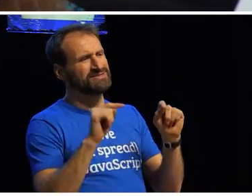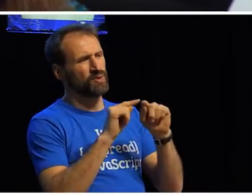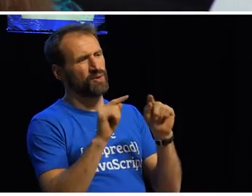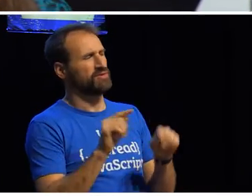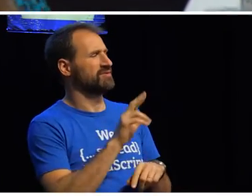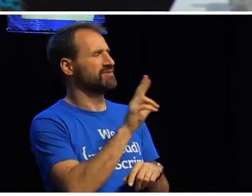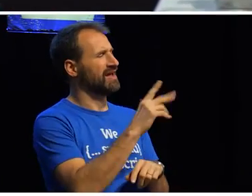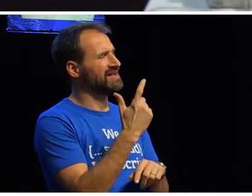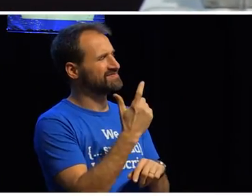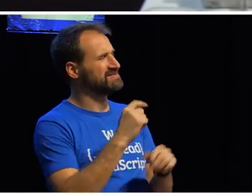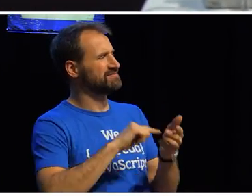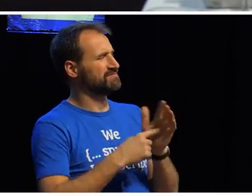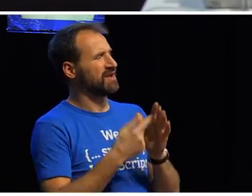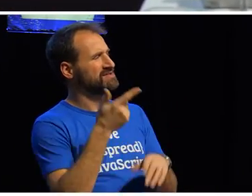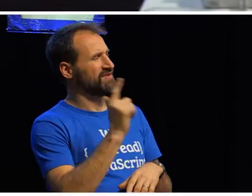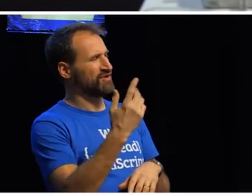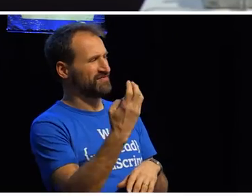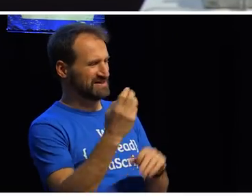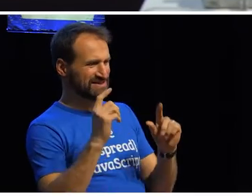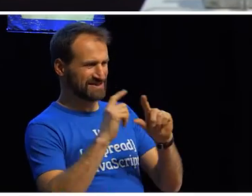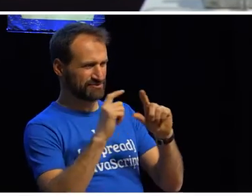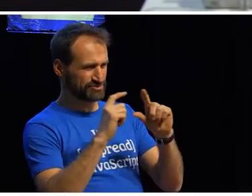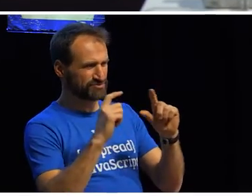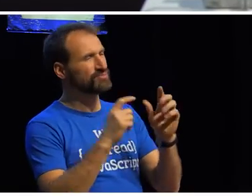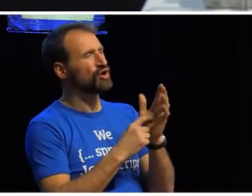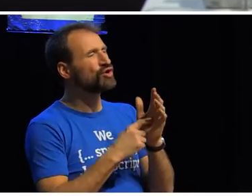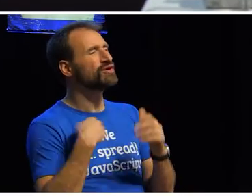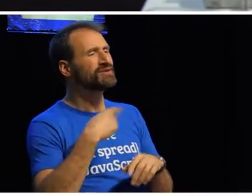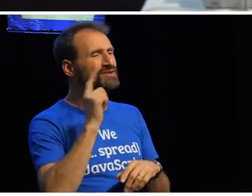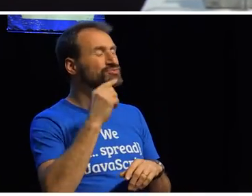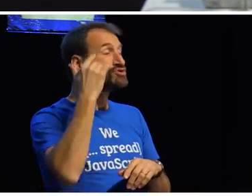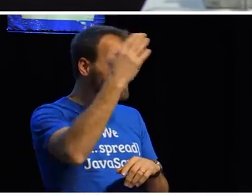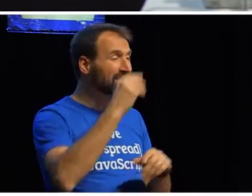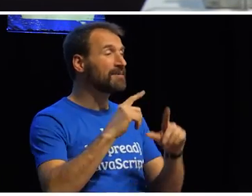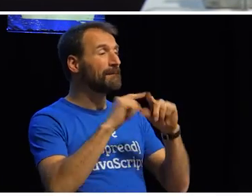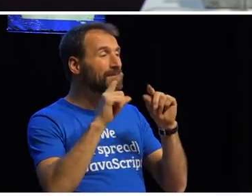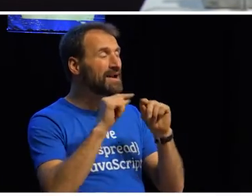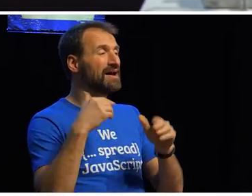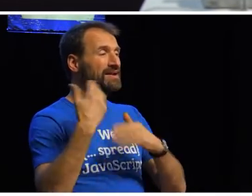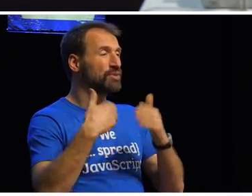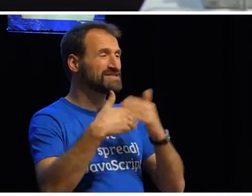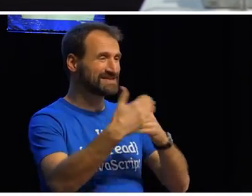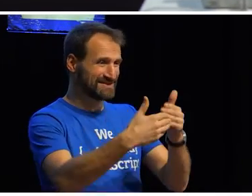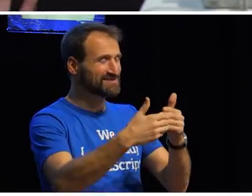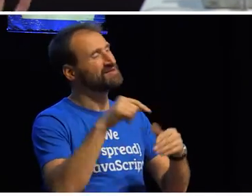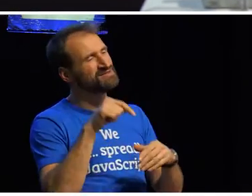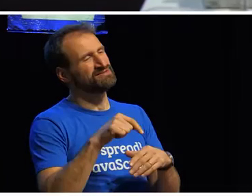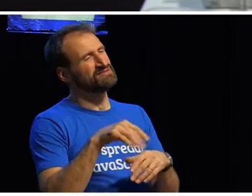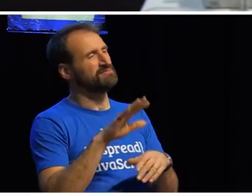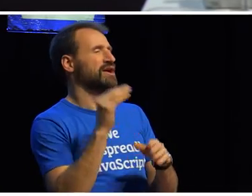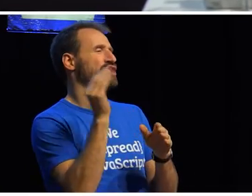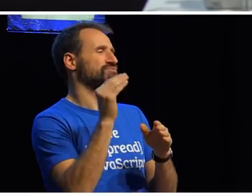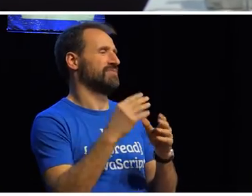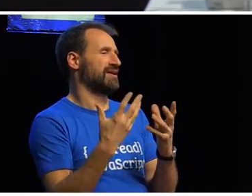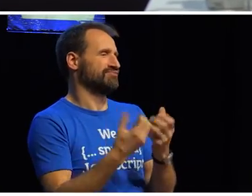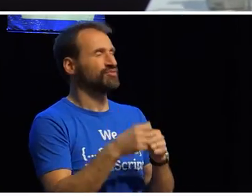tiny. The reason is because I have to go through image processing later, which is kind of expensive operation, and Raspberry Pi is such a